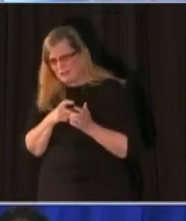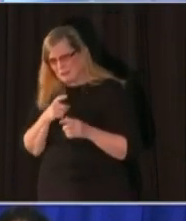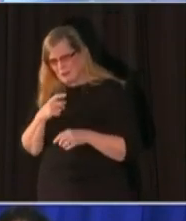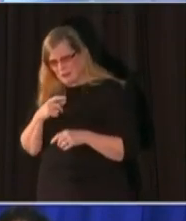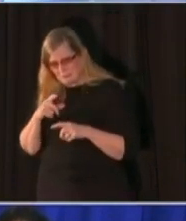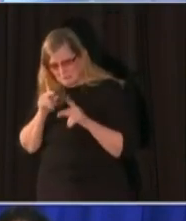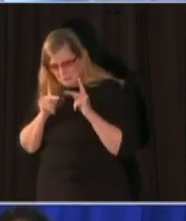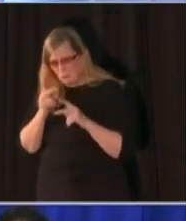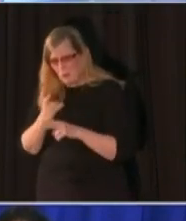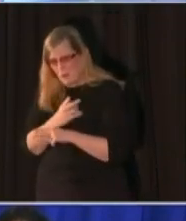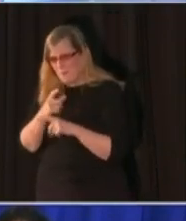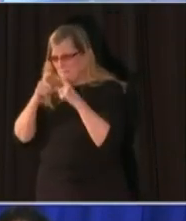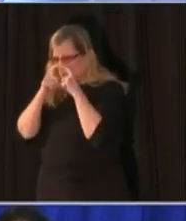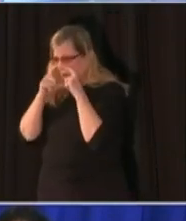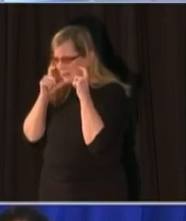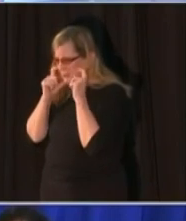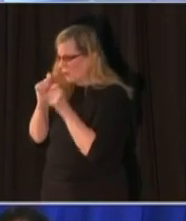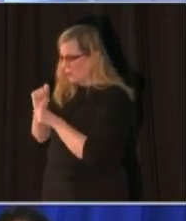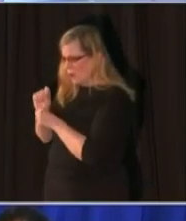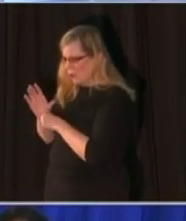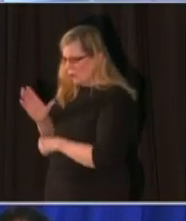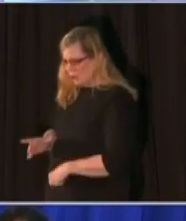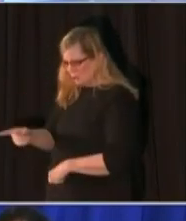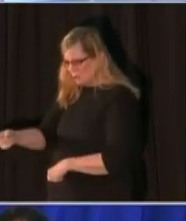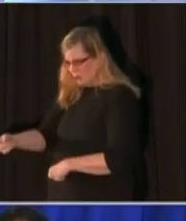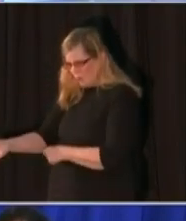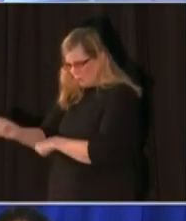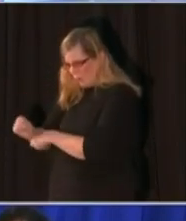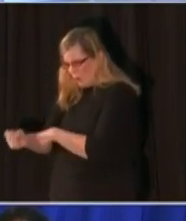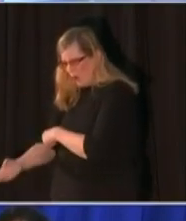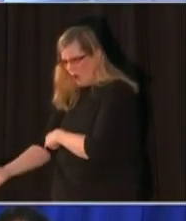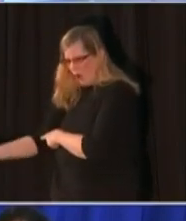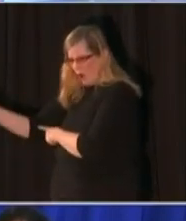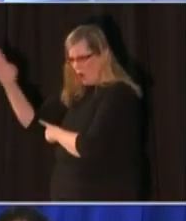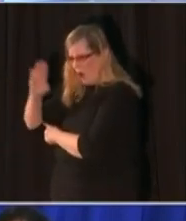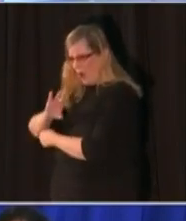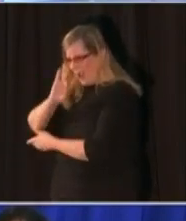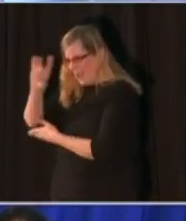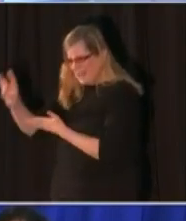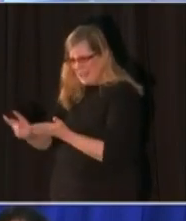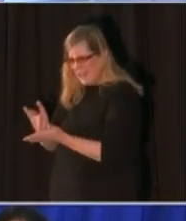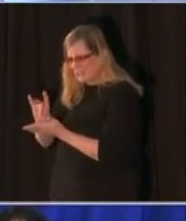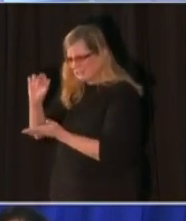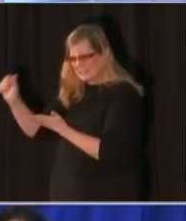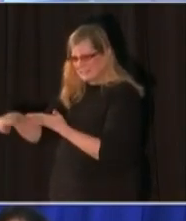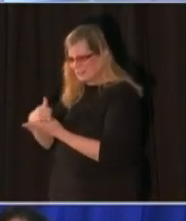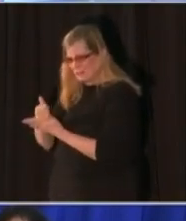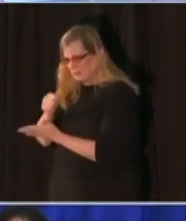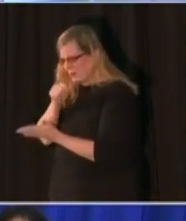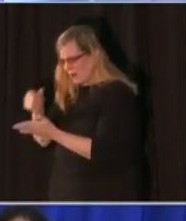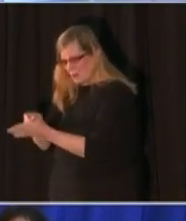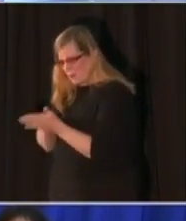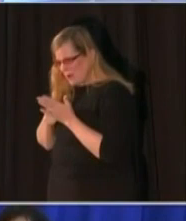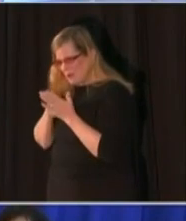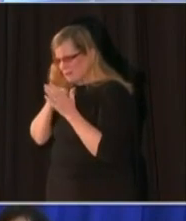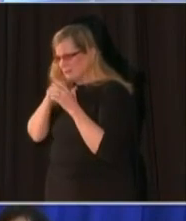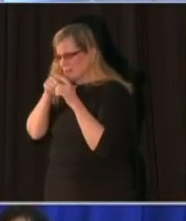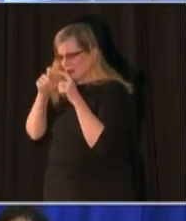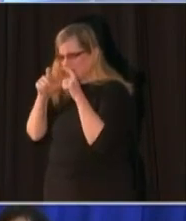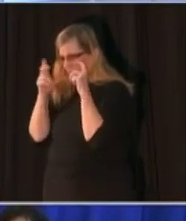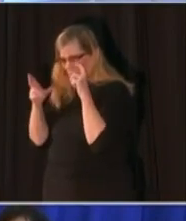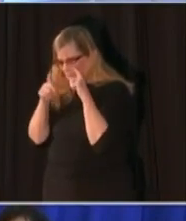and another person in that same store who's going to be in that store for 8 hours or longer isn't required to wear a mask. And I